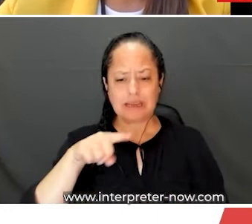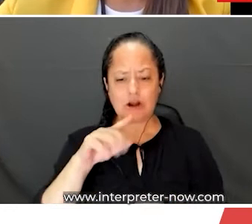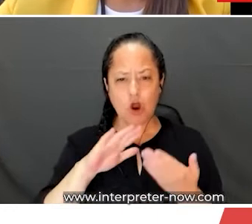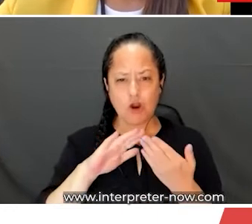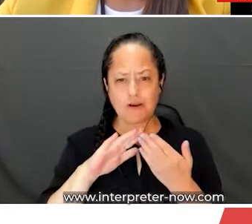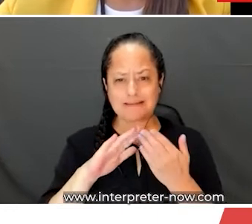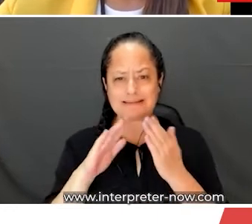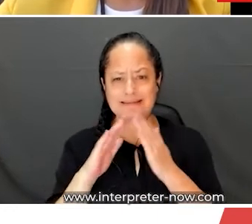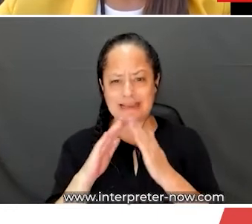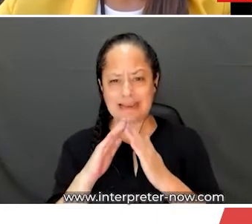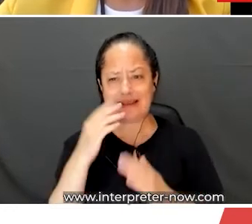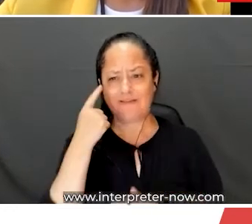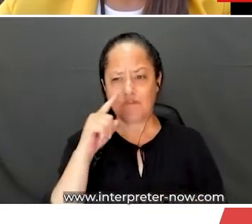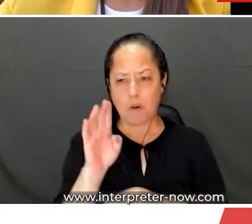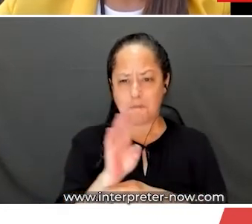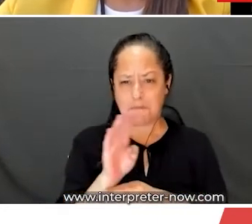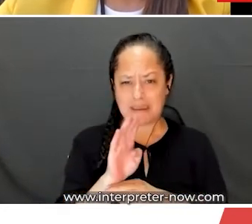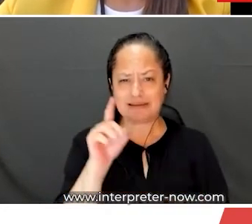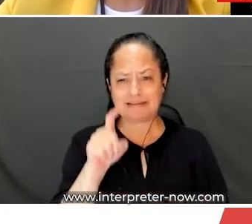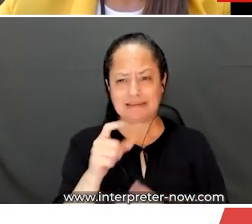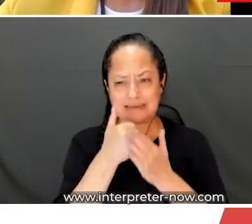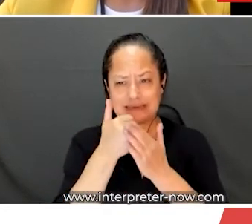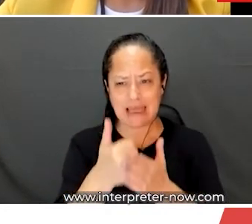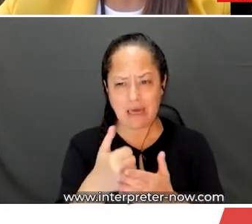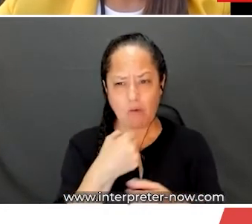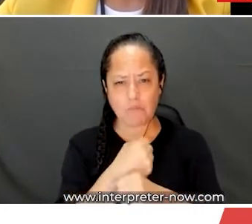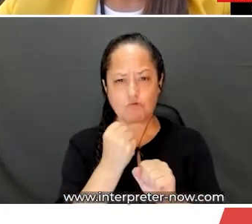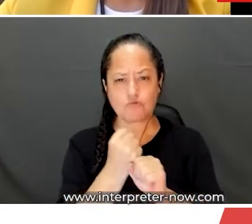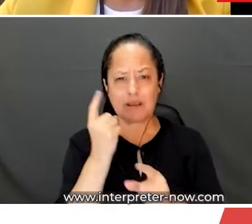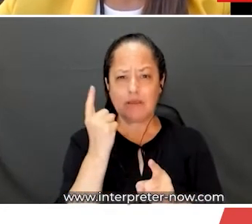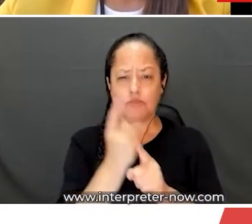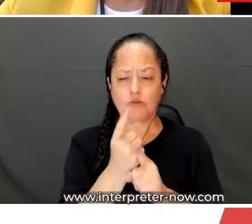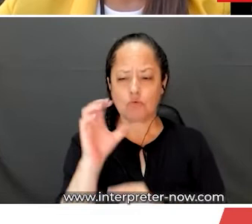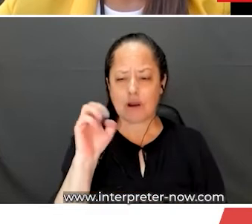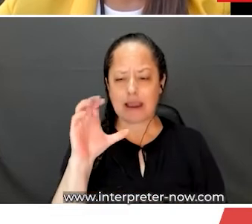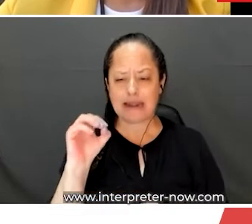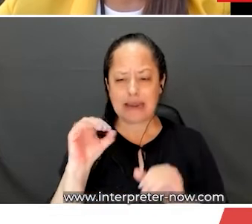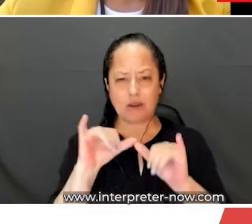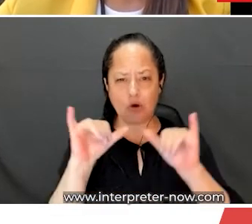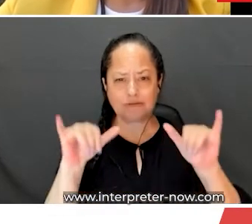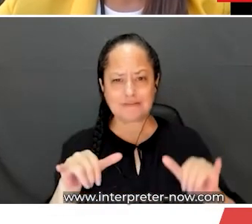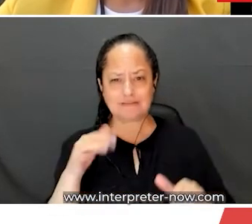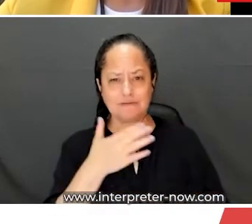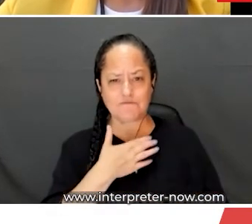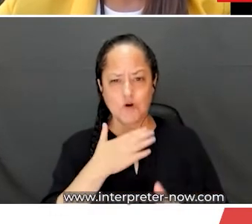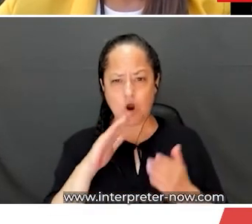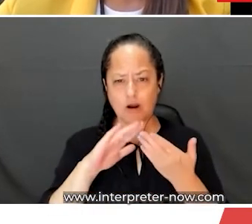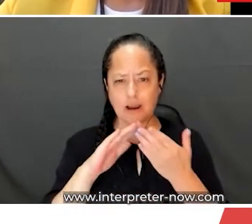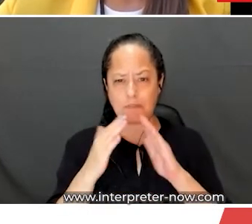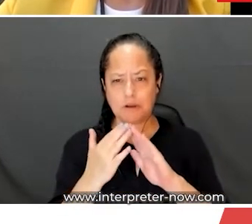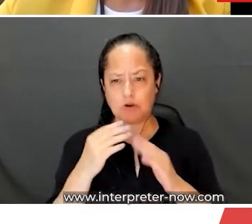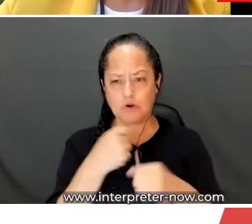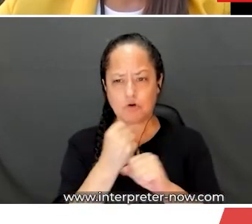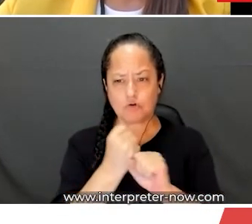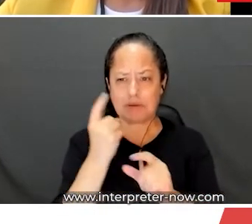for our businesses. They need to help us create the right ecosystem for our communities, creating the